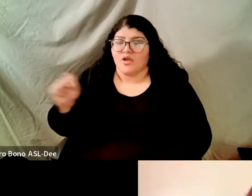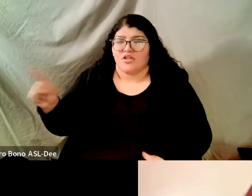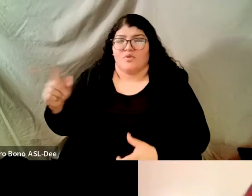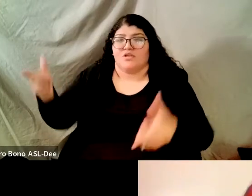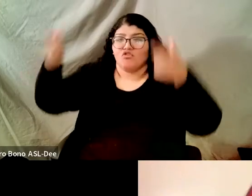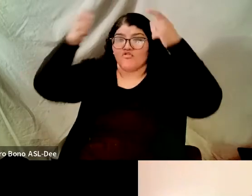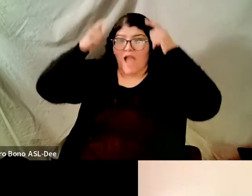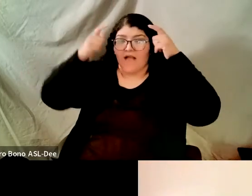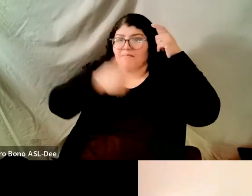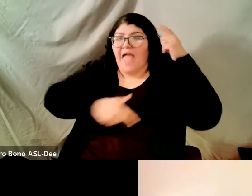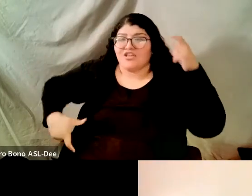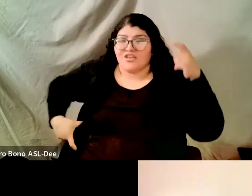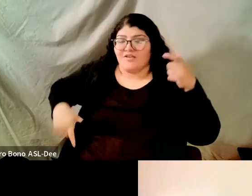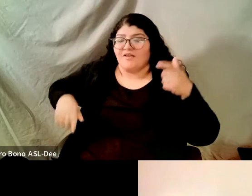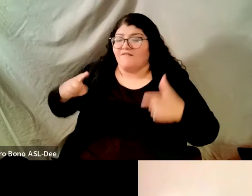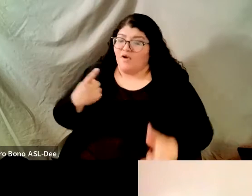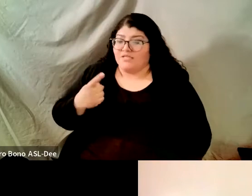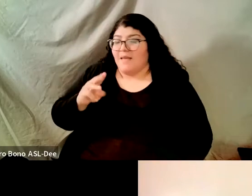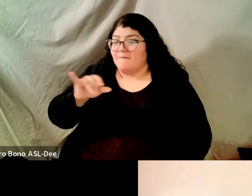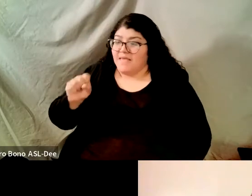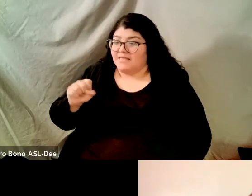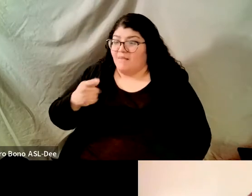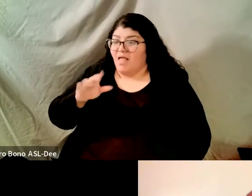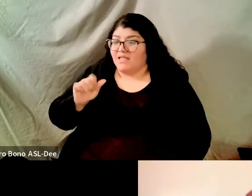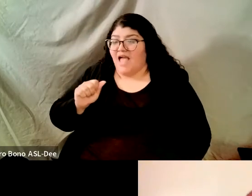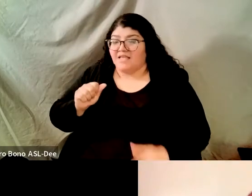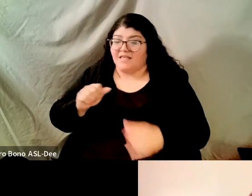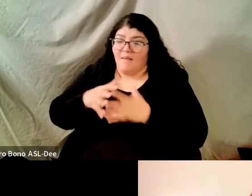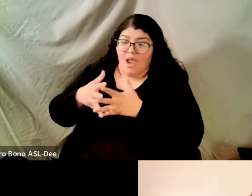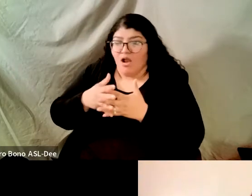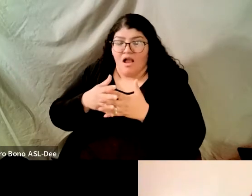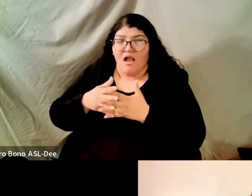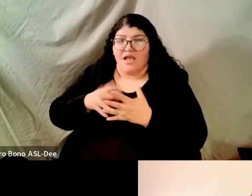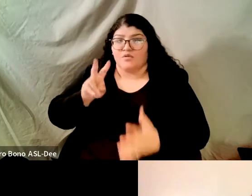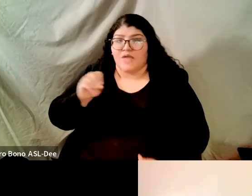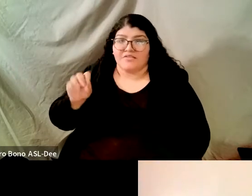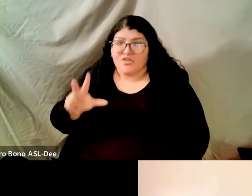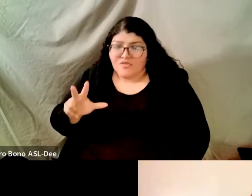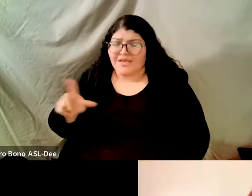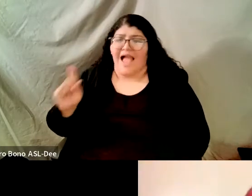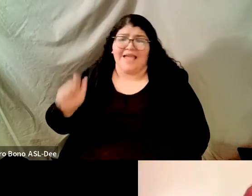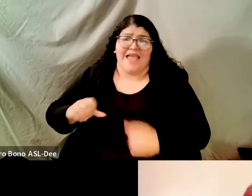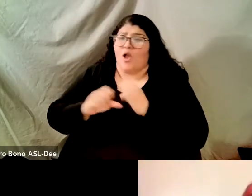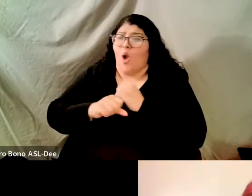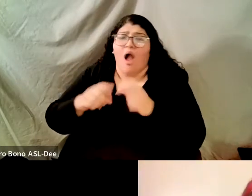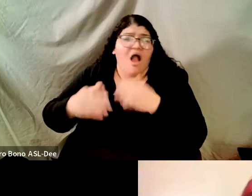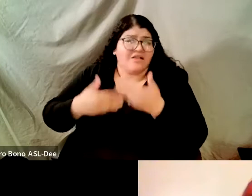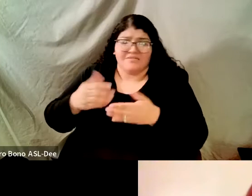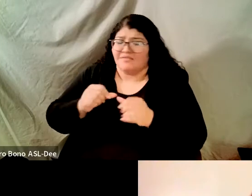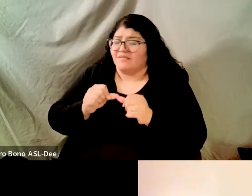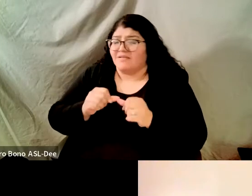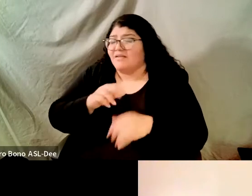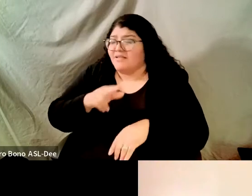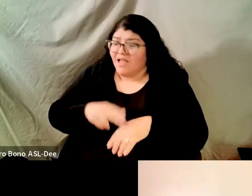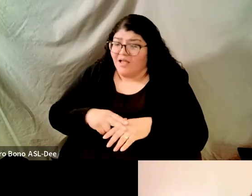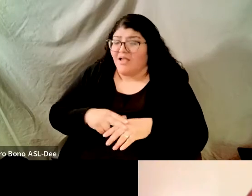in 2003. I mean, I could go on. She worked with the National Organization for Women Hollywood